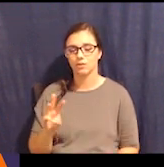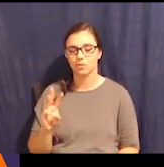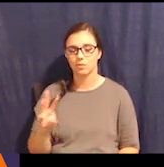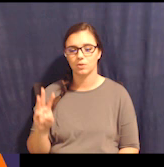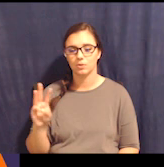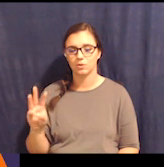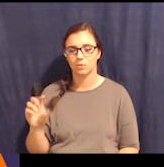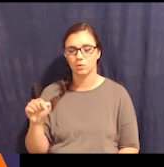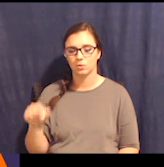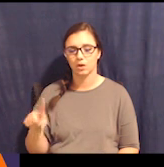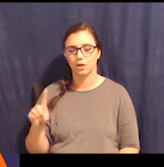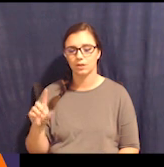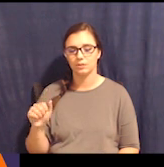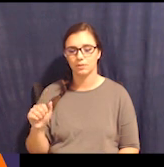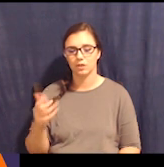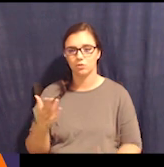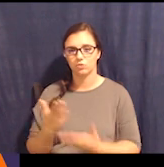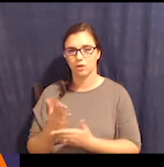www.disabilityrightsflorida.org or